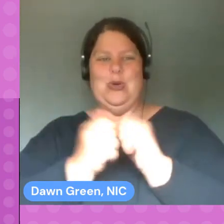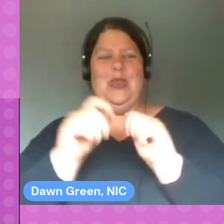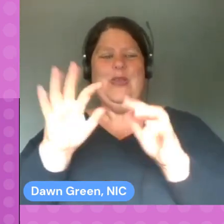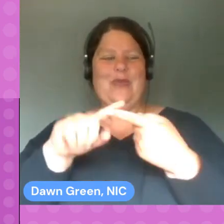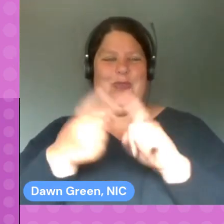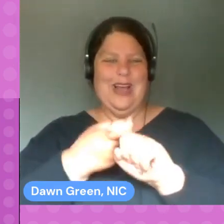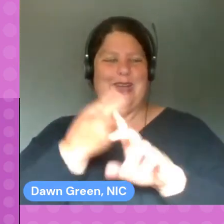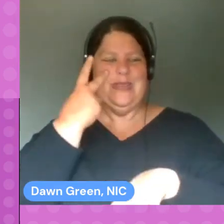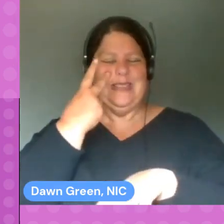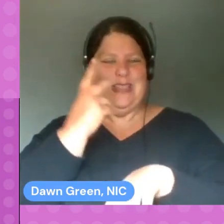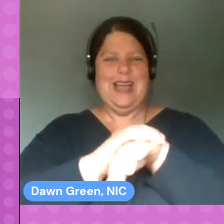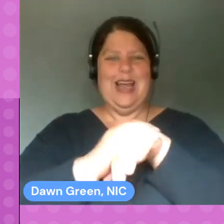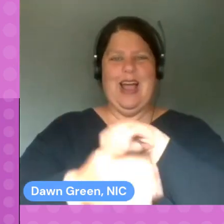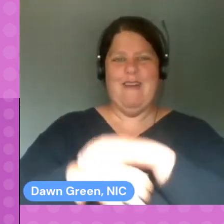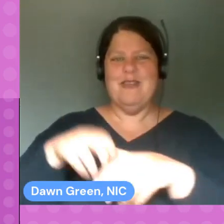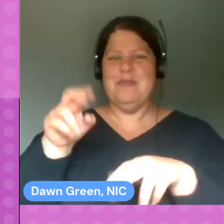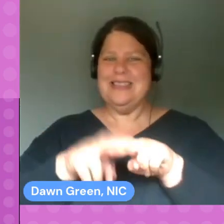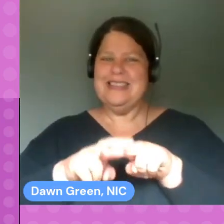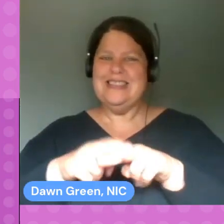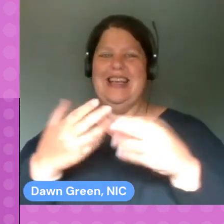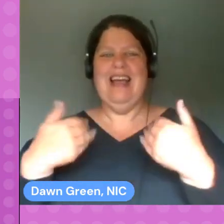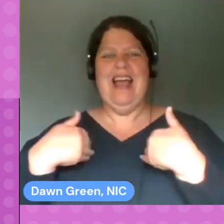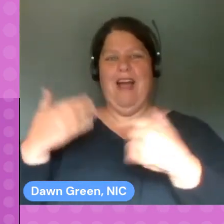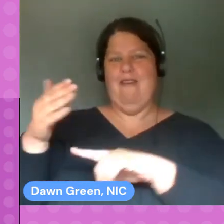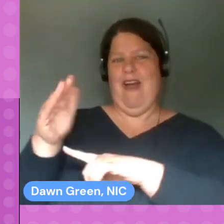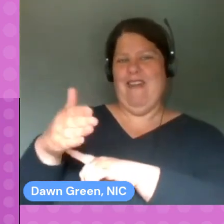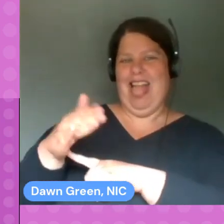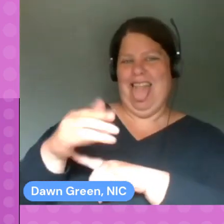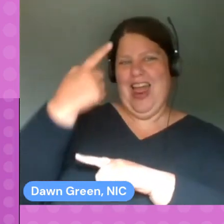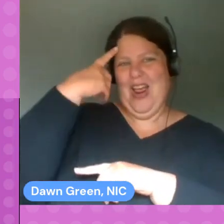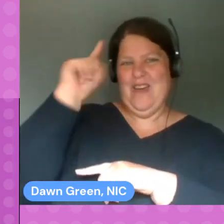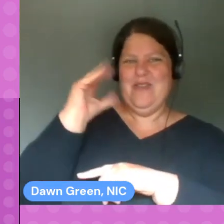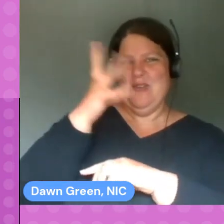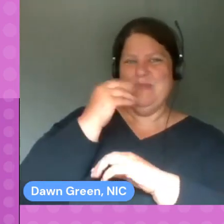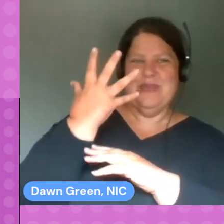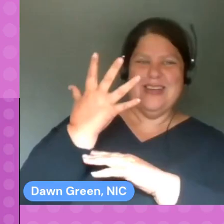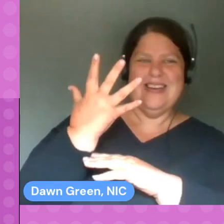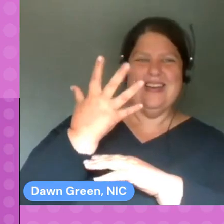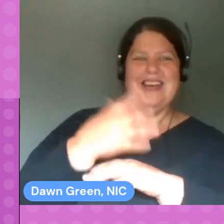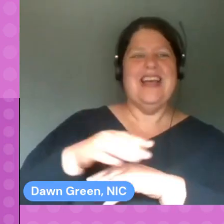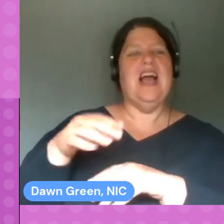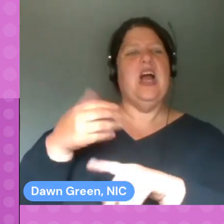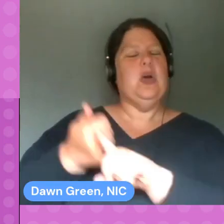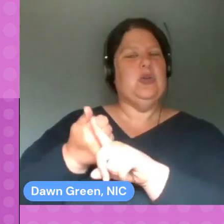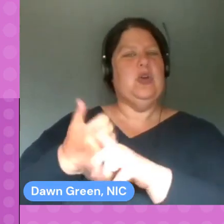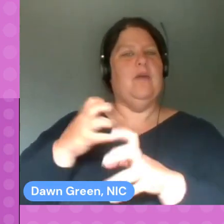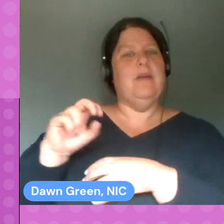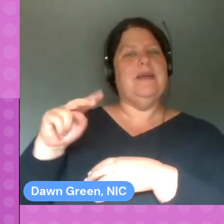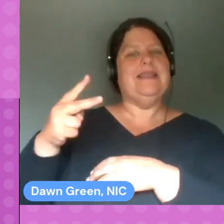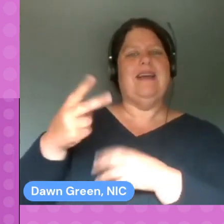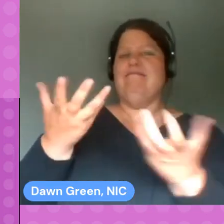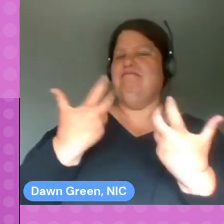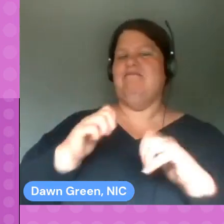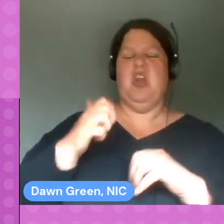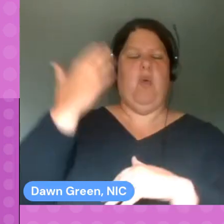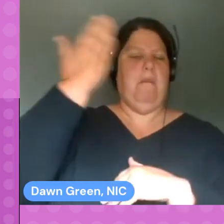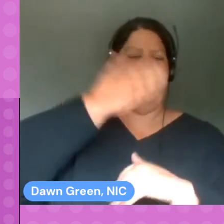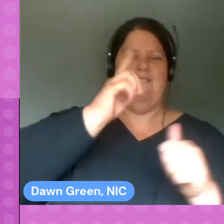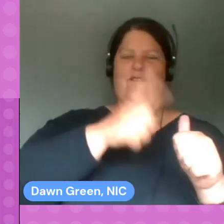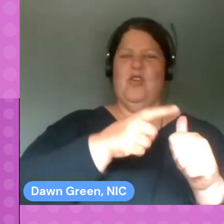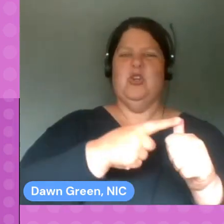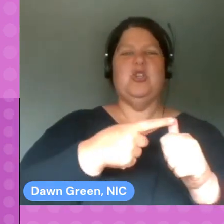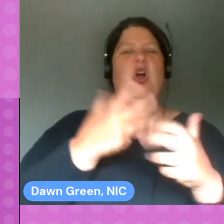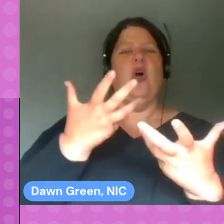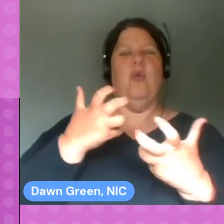there's comfortable seats on there. There's a flag for decorations. Taya wanted to be second. She didn't even want to be the driver. She wanted to